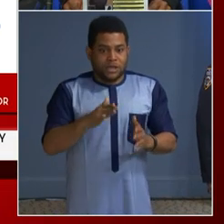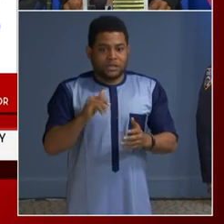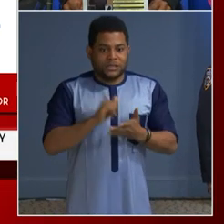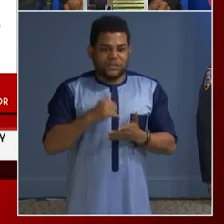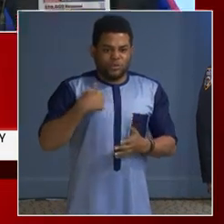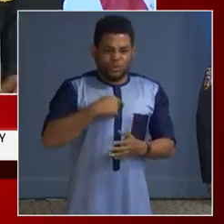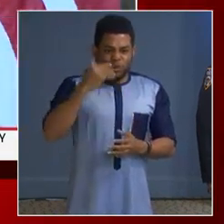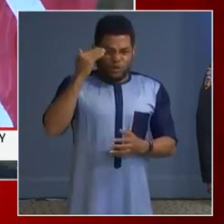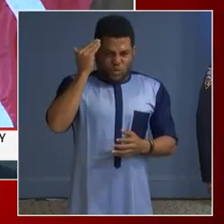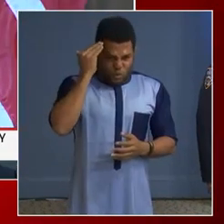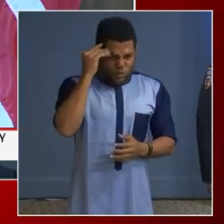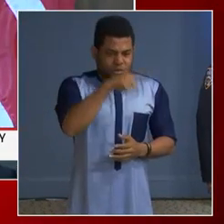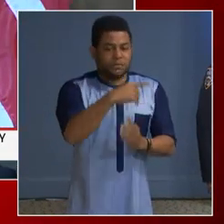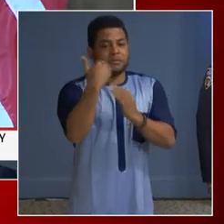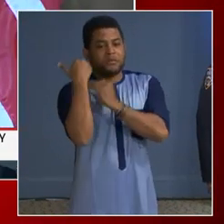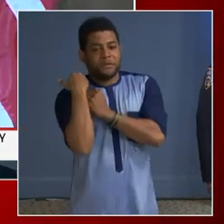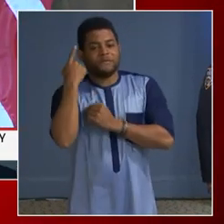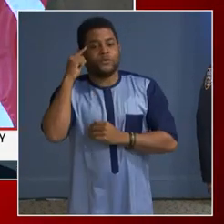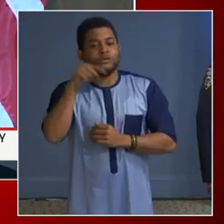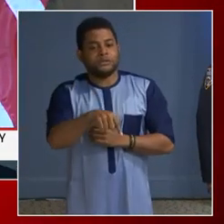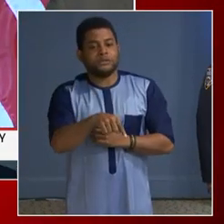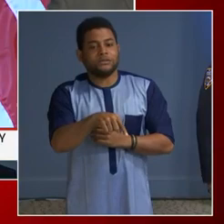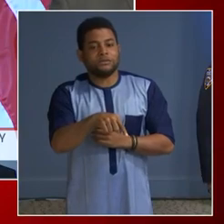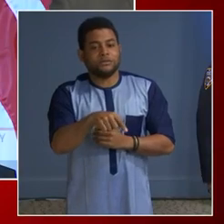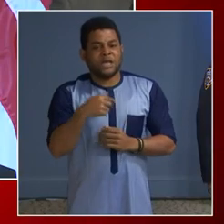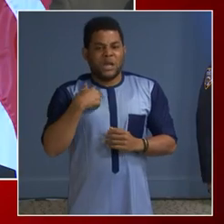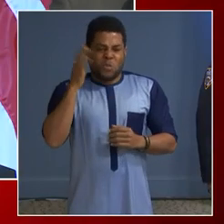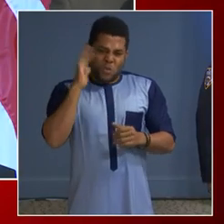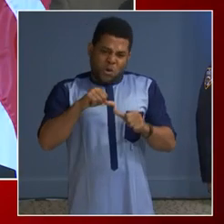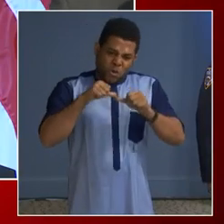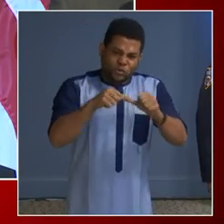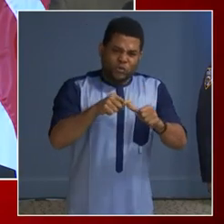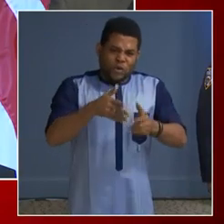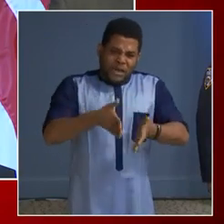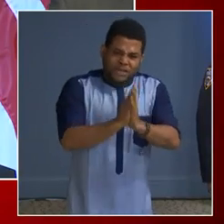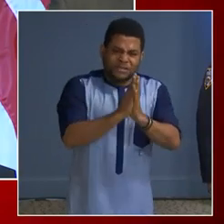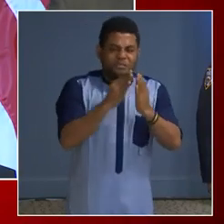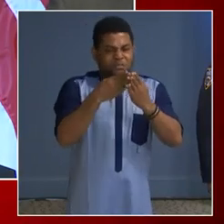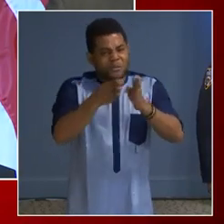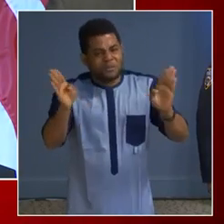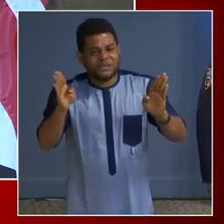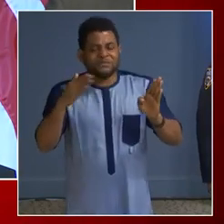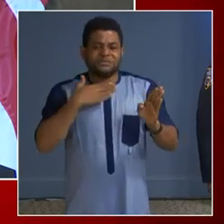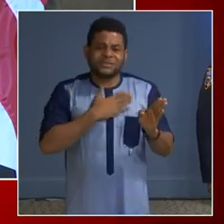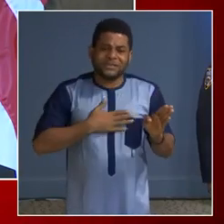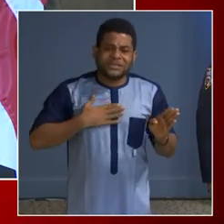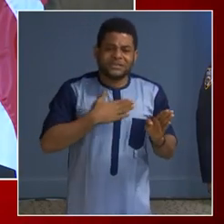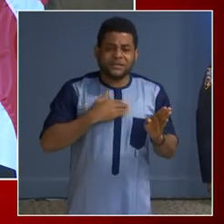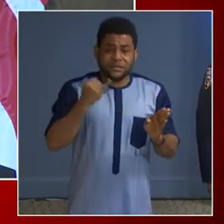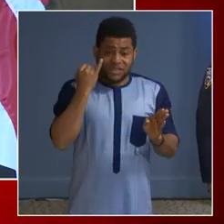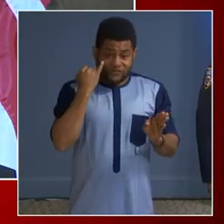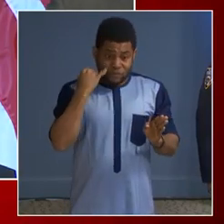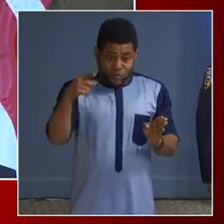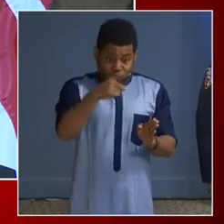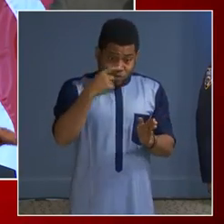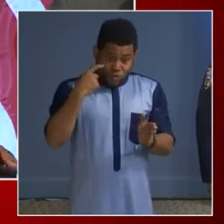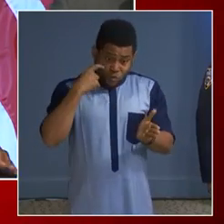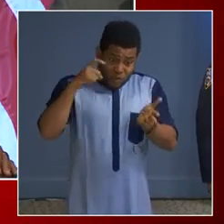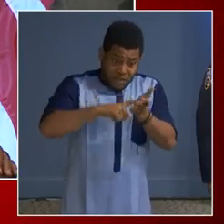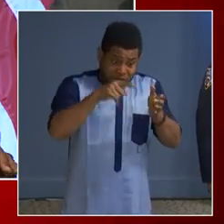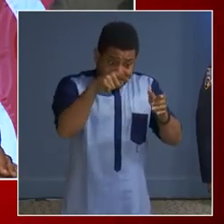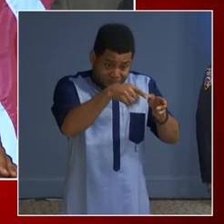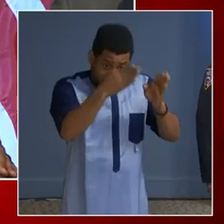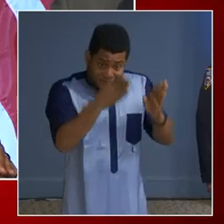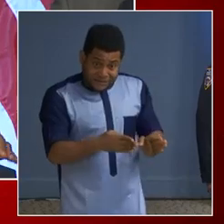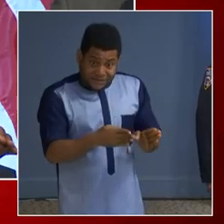who's responsible for this. And I'm continuing to ask the public, if you have seen this person, if you know who this person